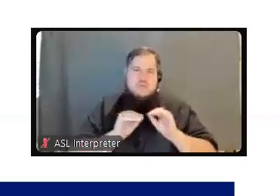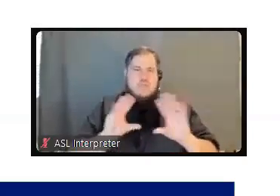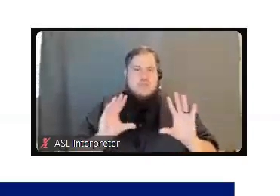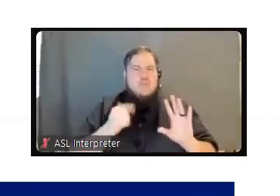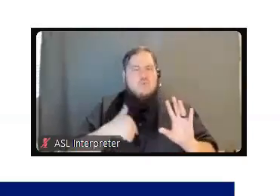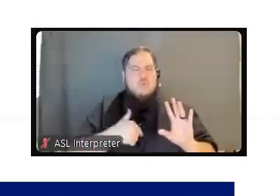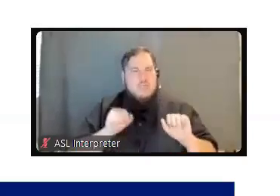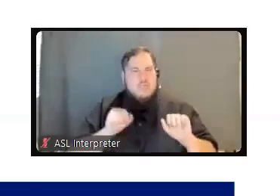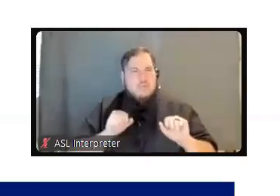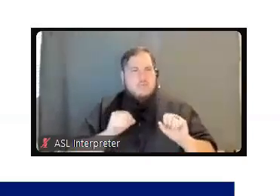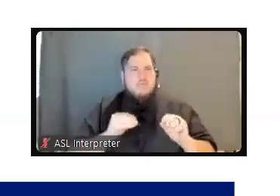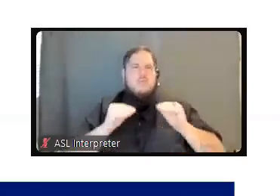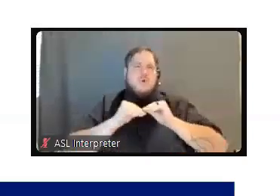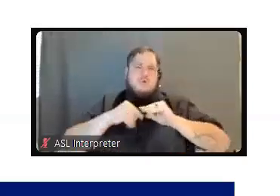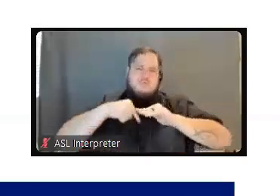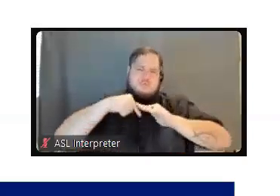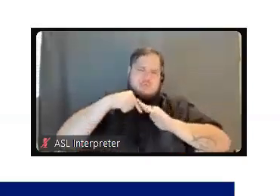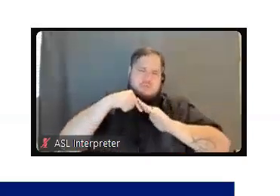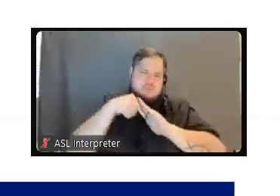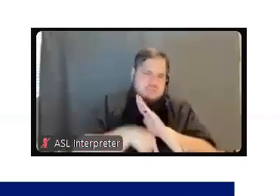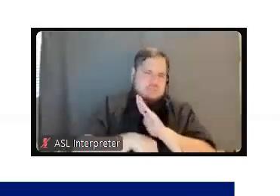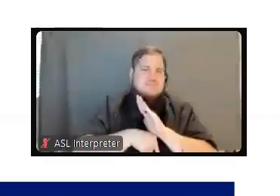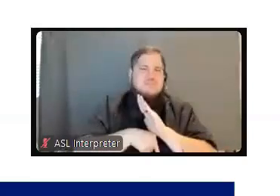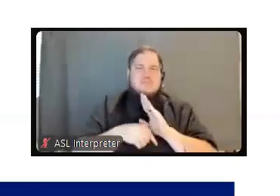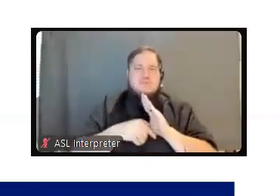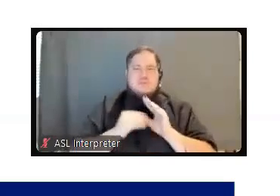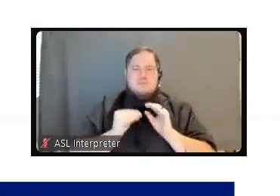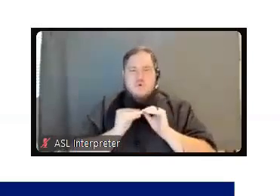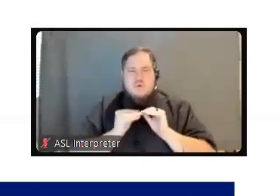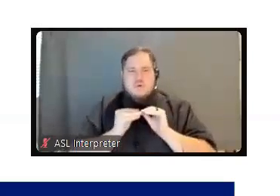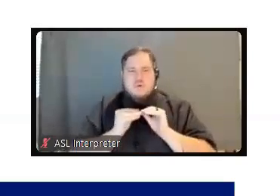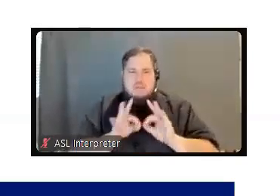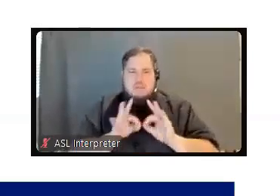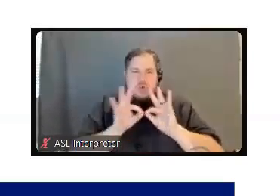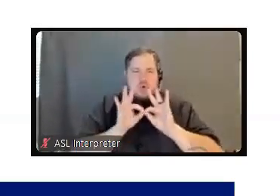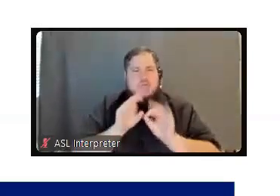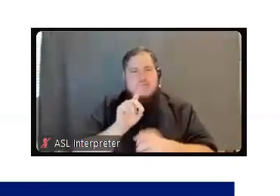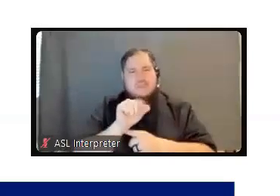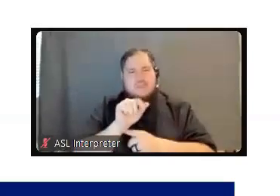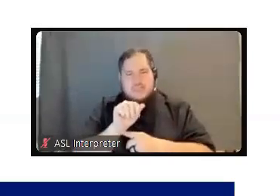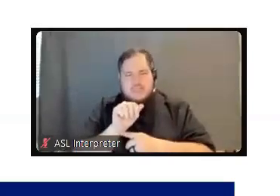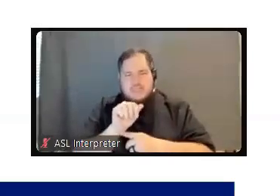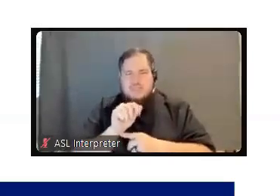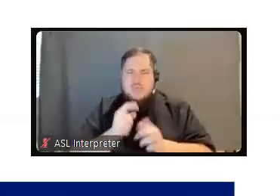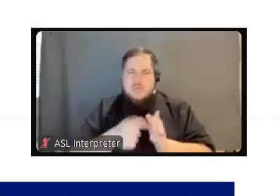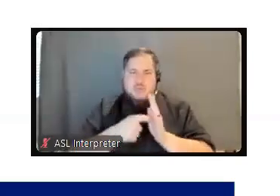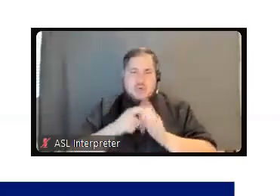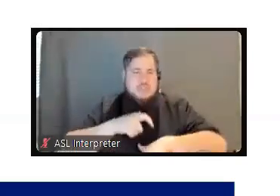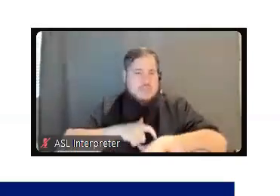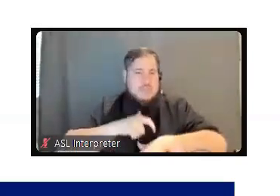go deeper with more enriched data. This takes time. When you improve